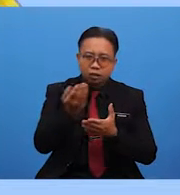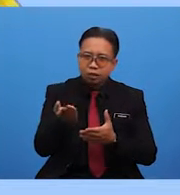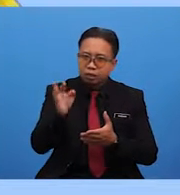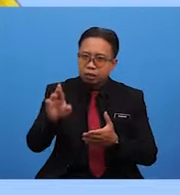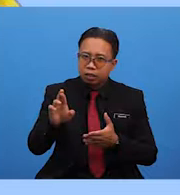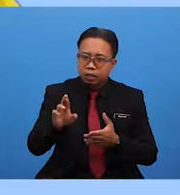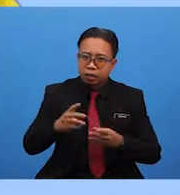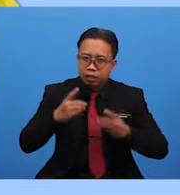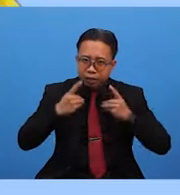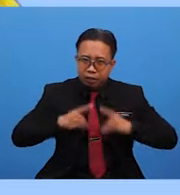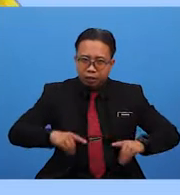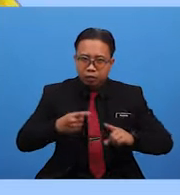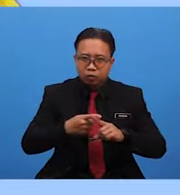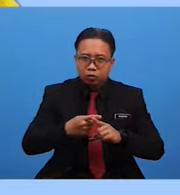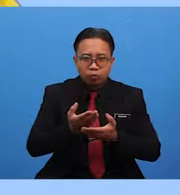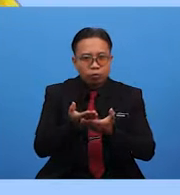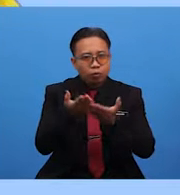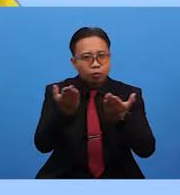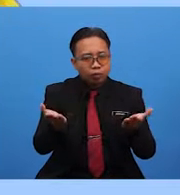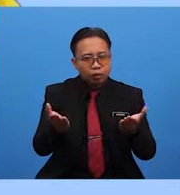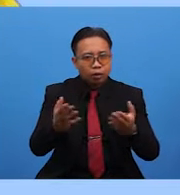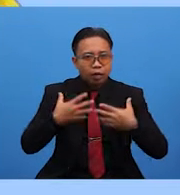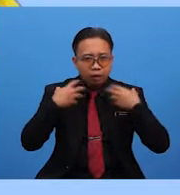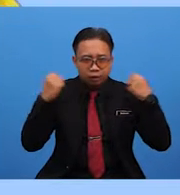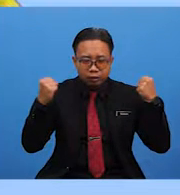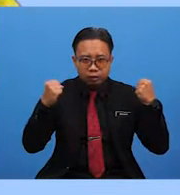healthy body and skin.